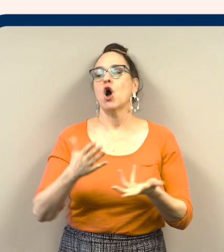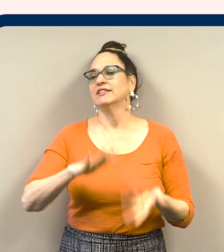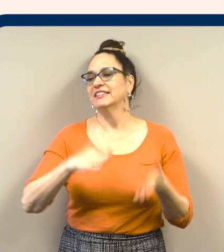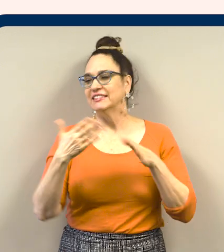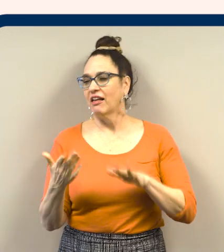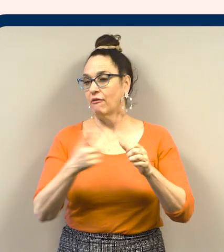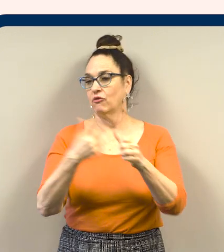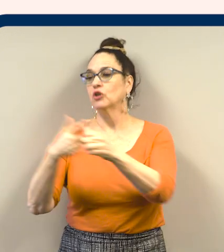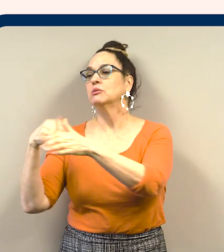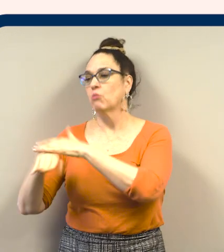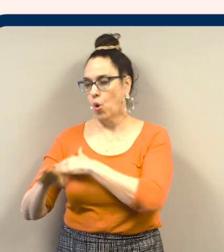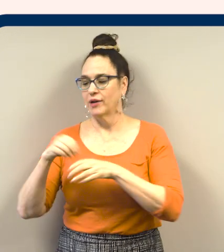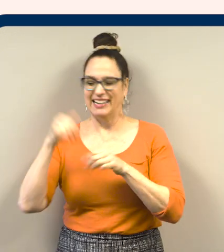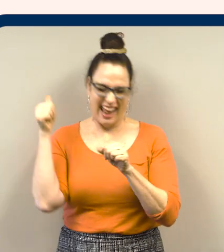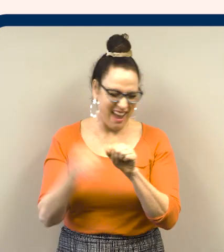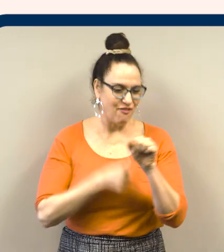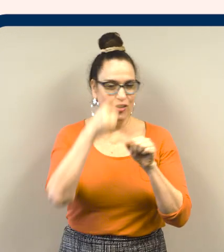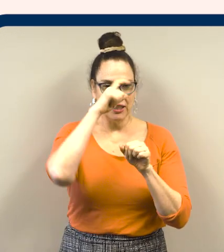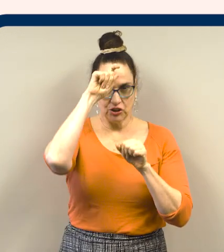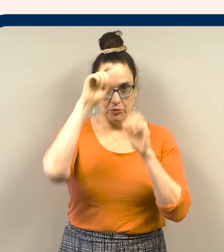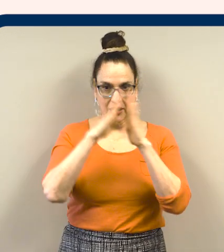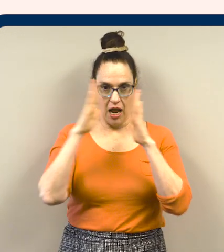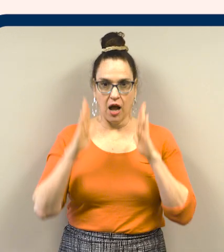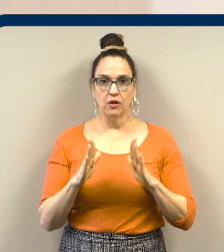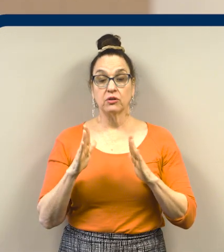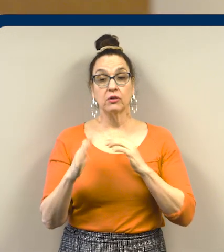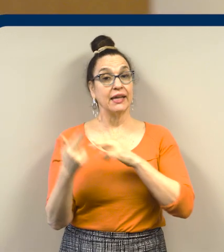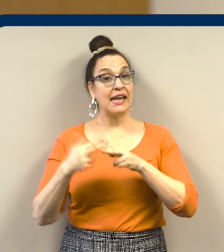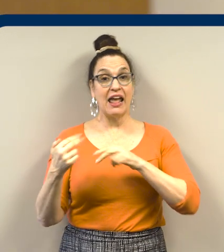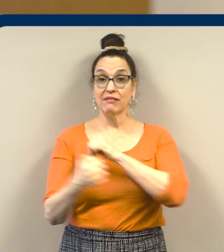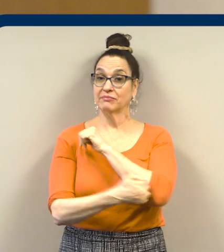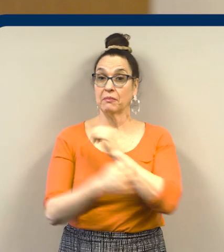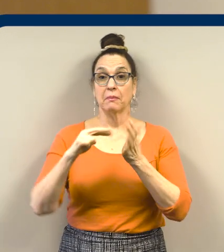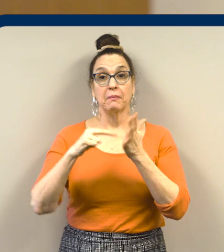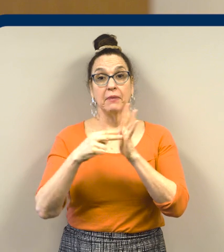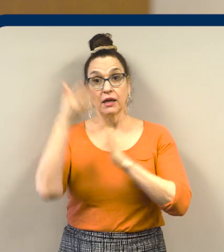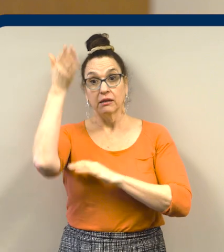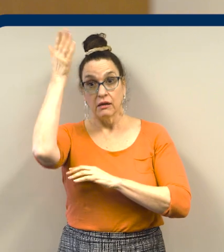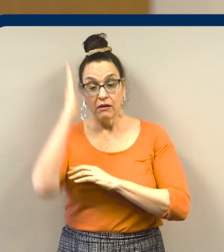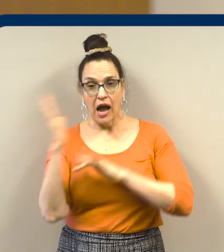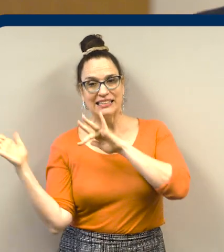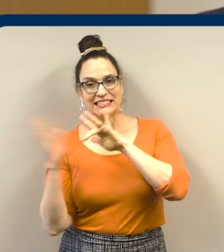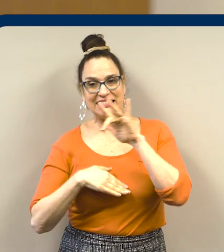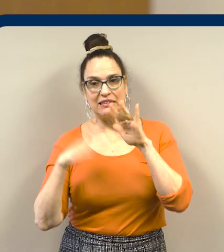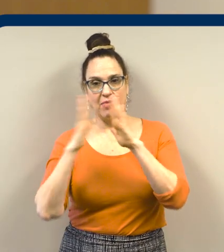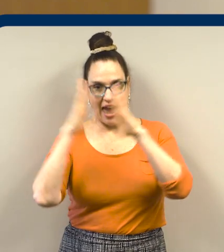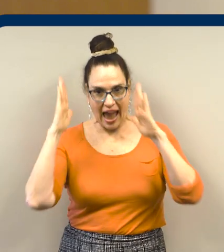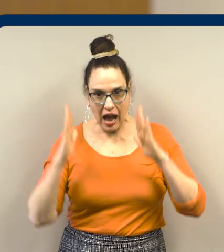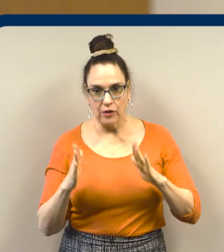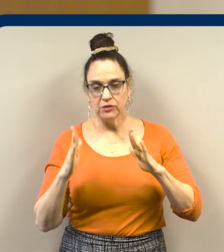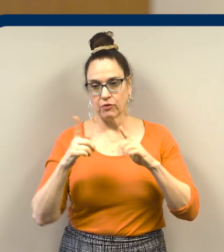the death of the firstborn in every Egyptian household. The name Pesach, or Passover, is because God passed